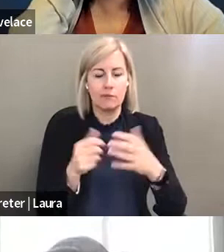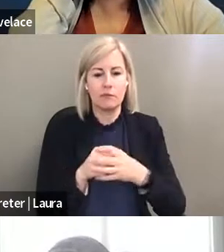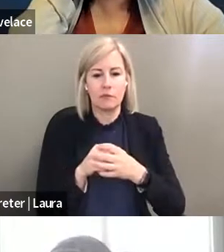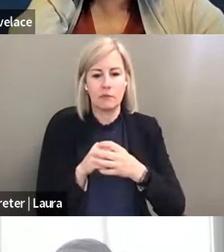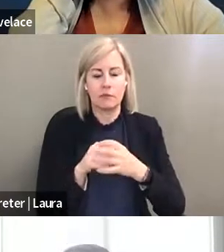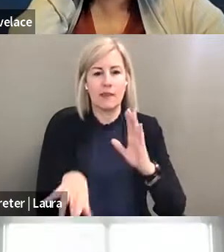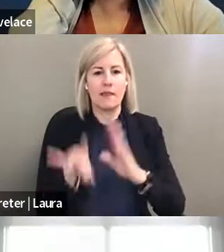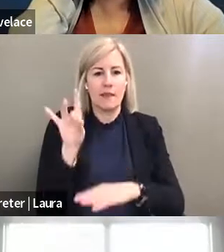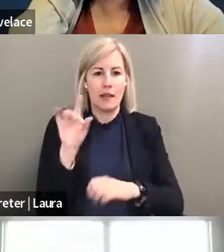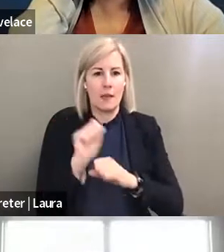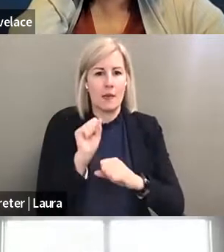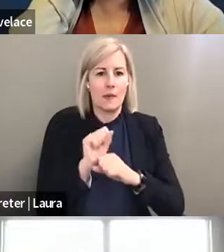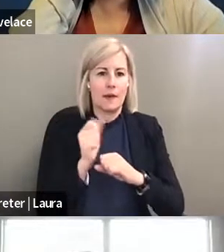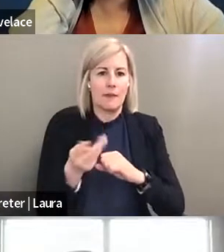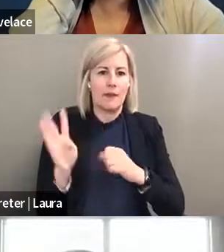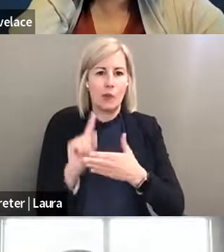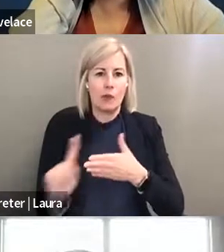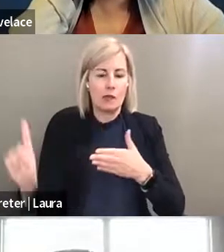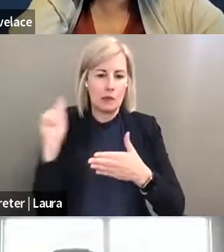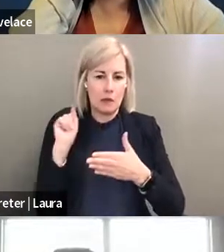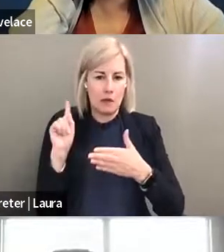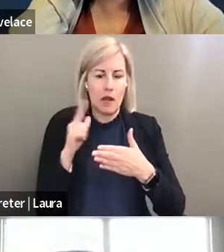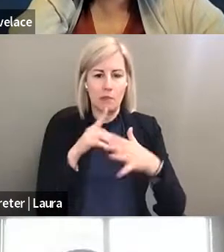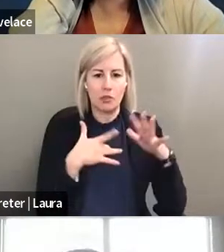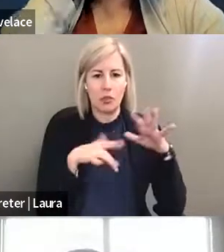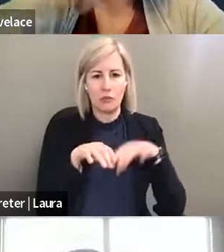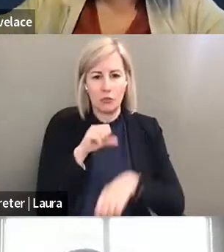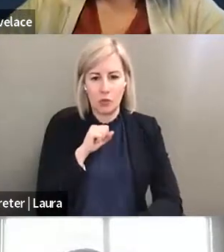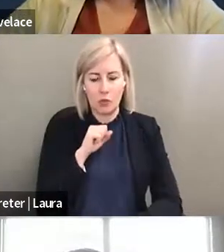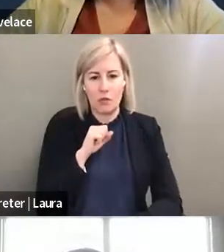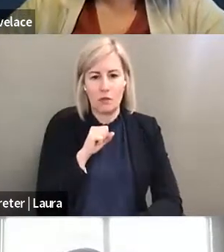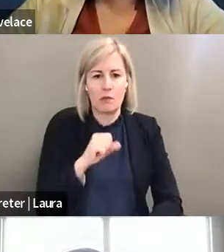found out at work a couple weeks ago and I'm just heartbroken.